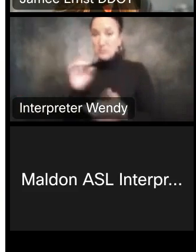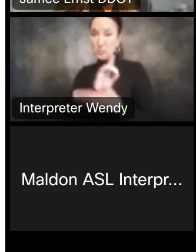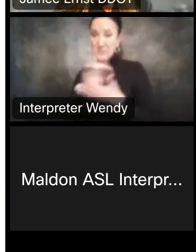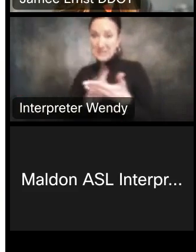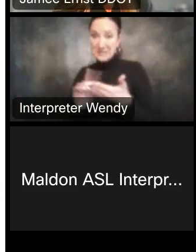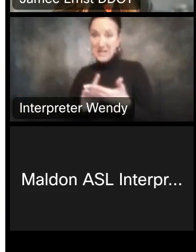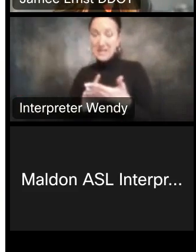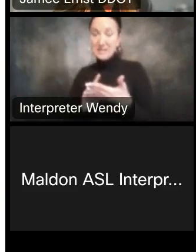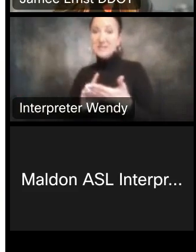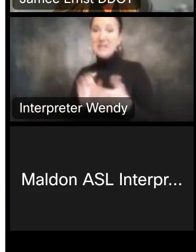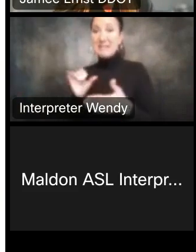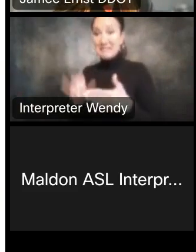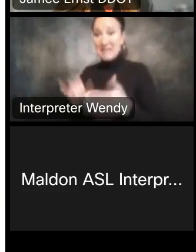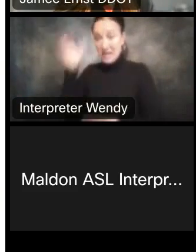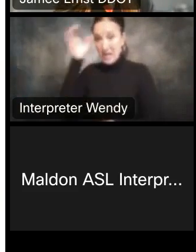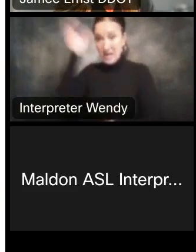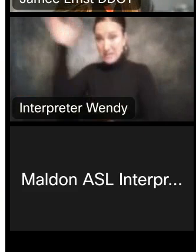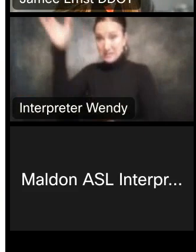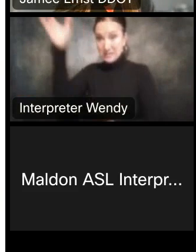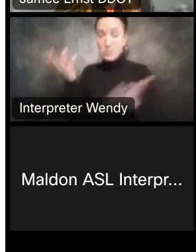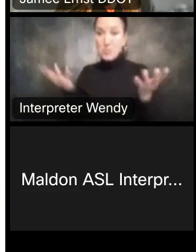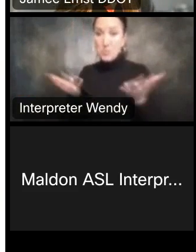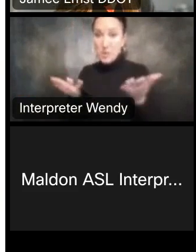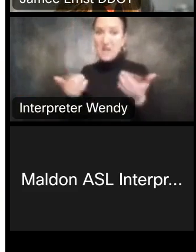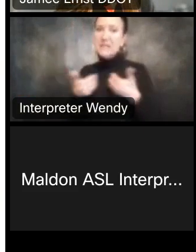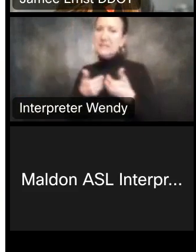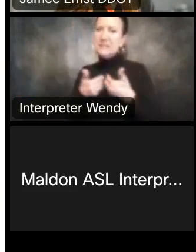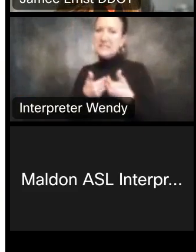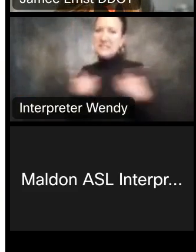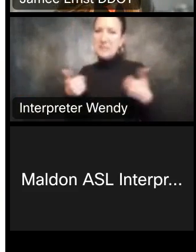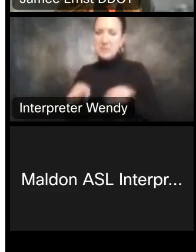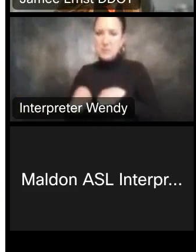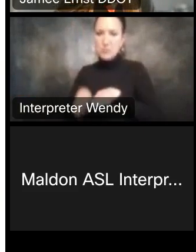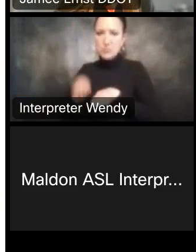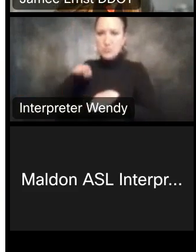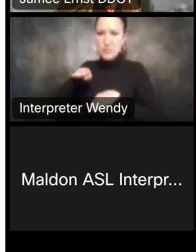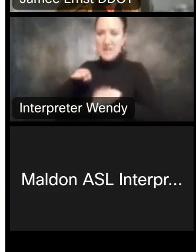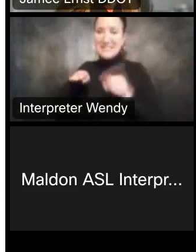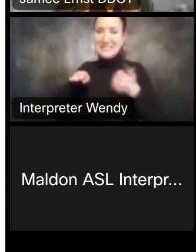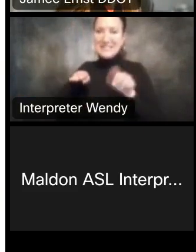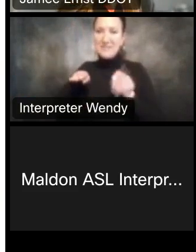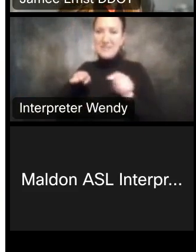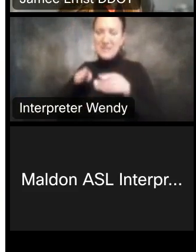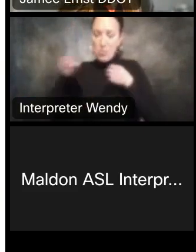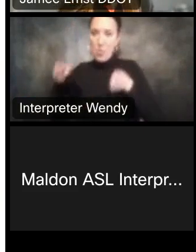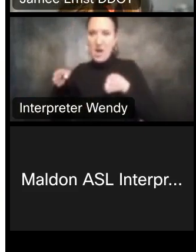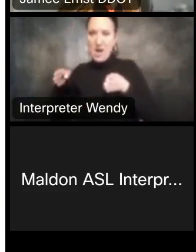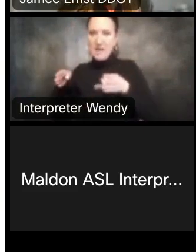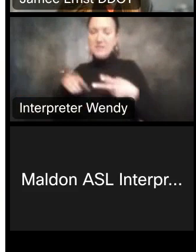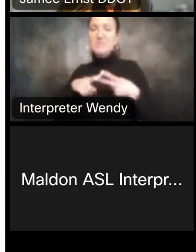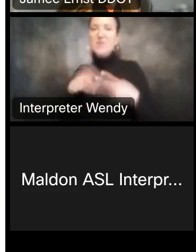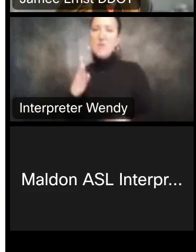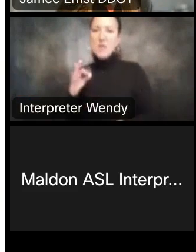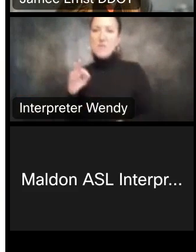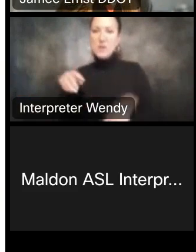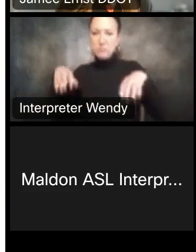that time. That concept consists of a separated raised cycle track that's 10 feet wide, a 4-foot planting